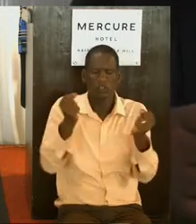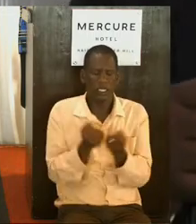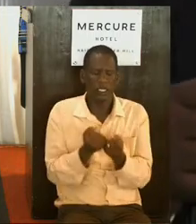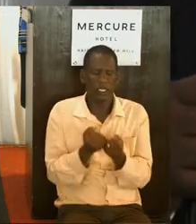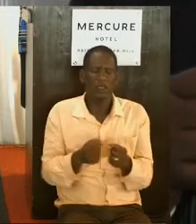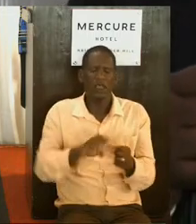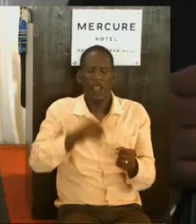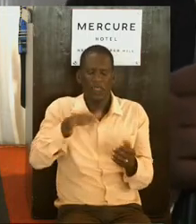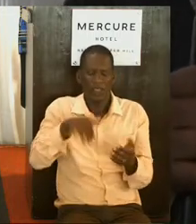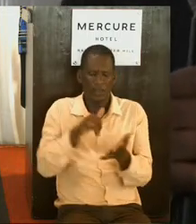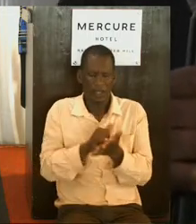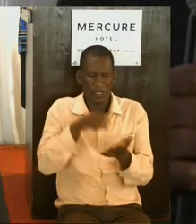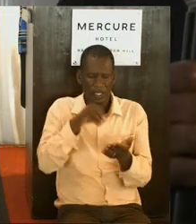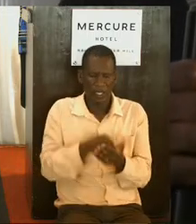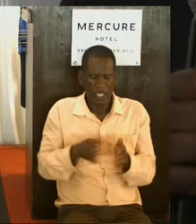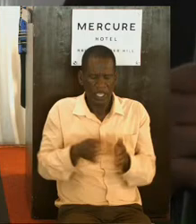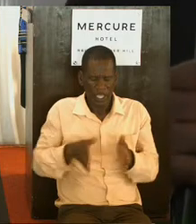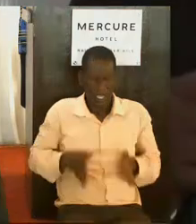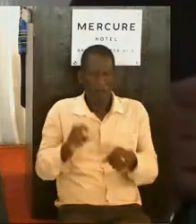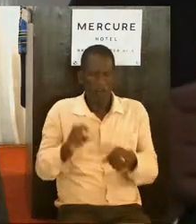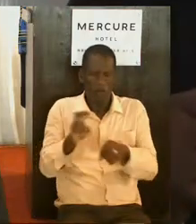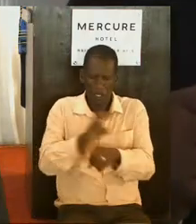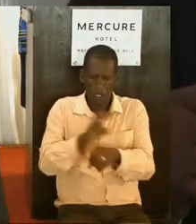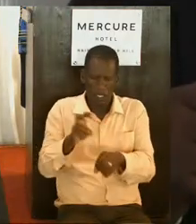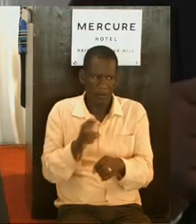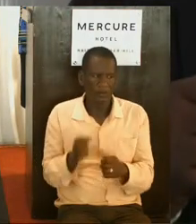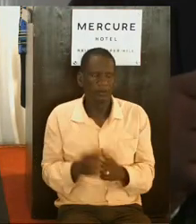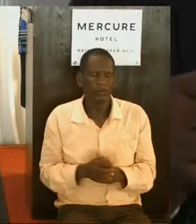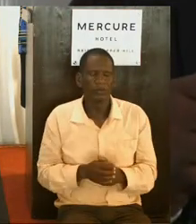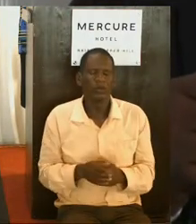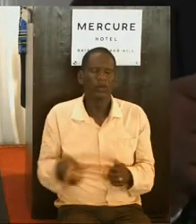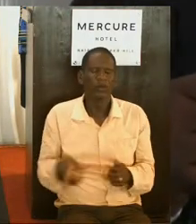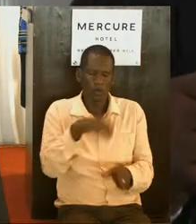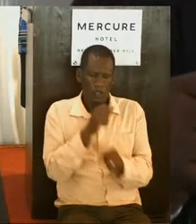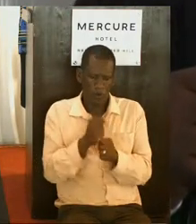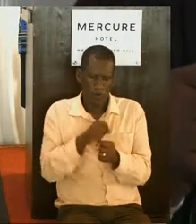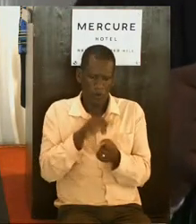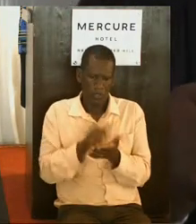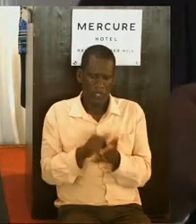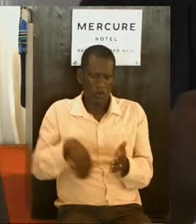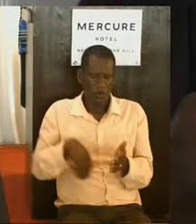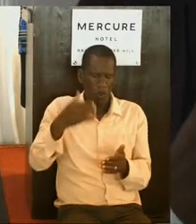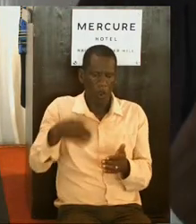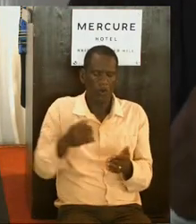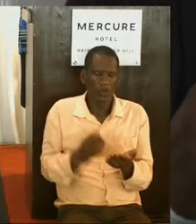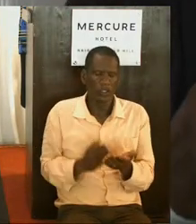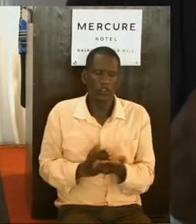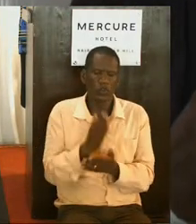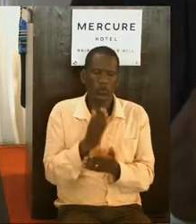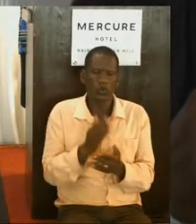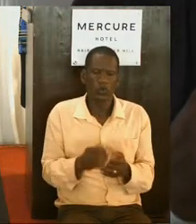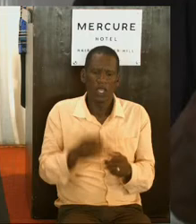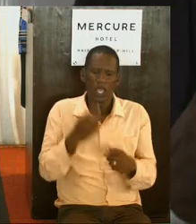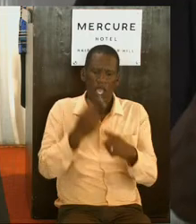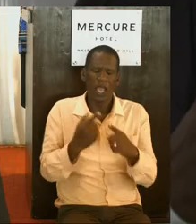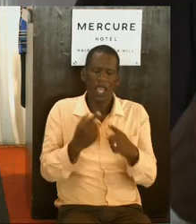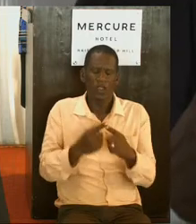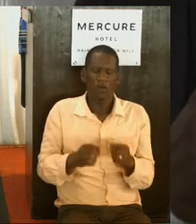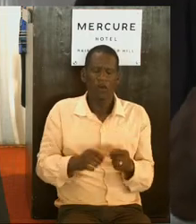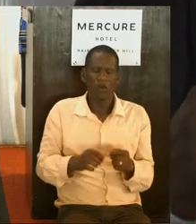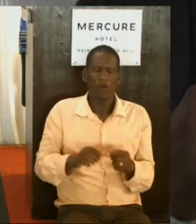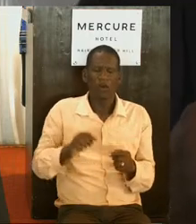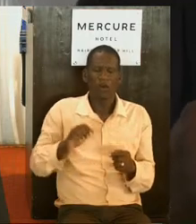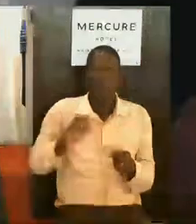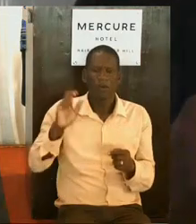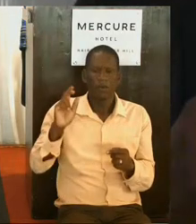other than that in terms of monitoring we do that regularly through the annual president's report